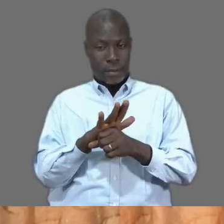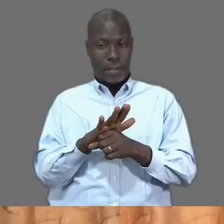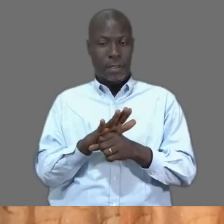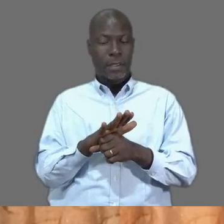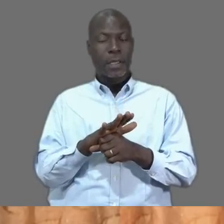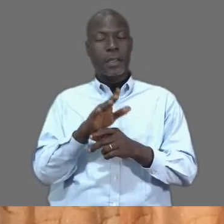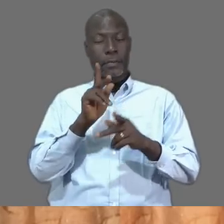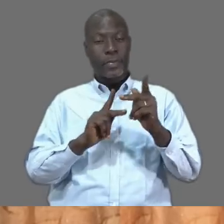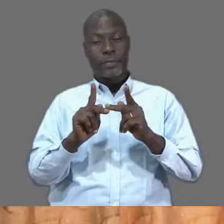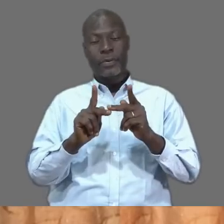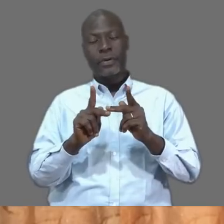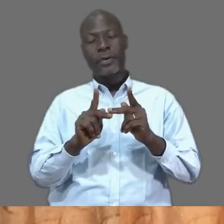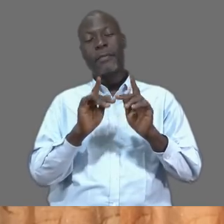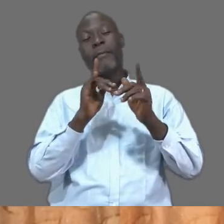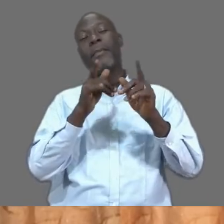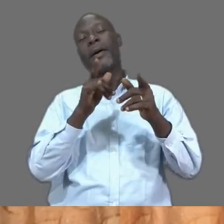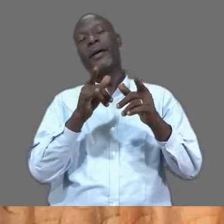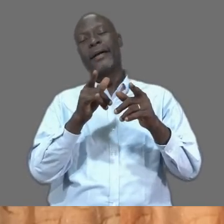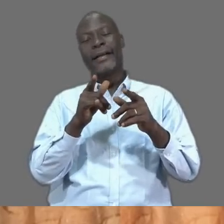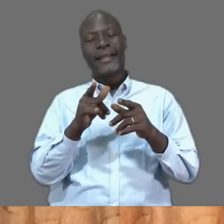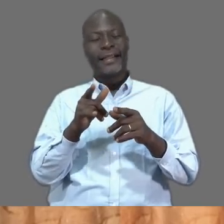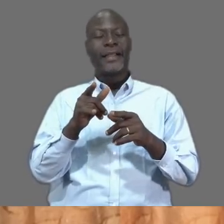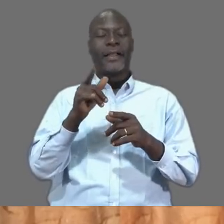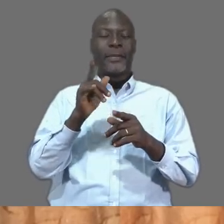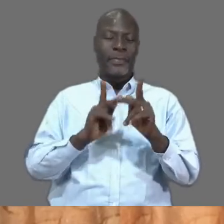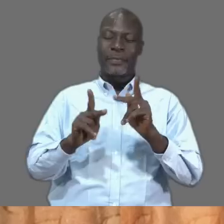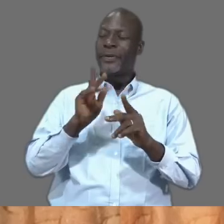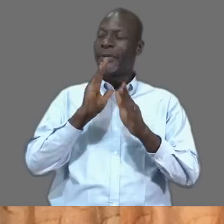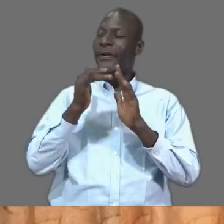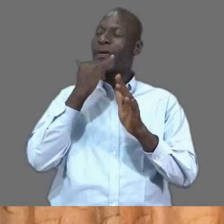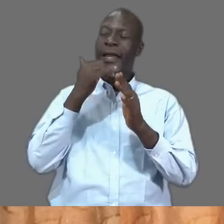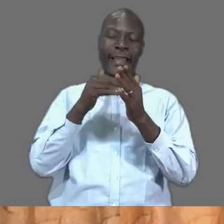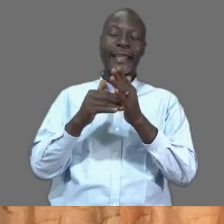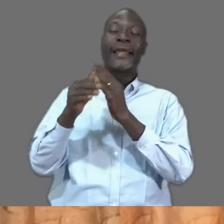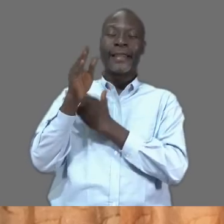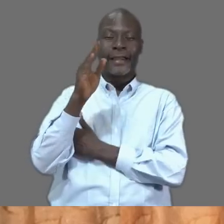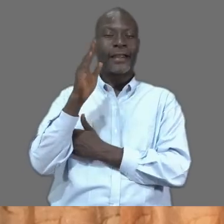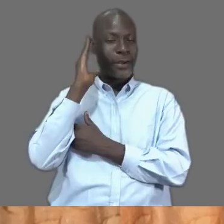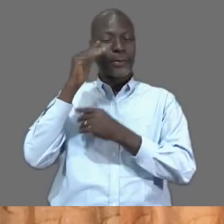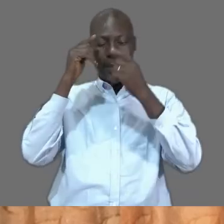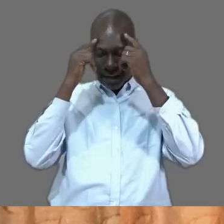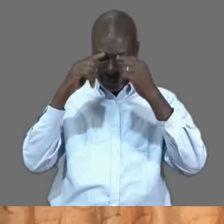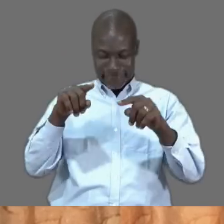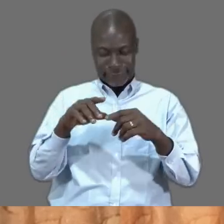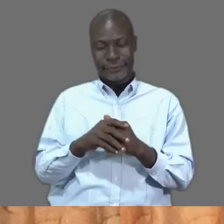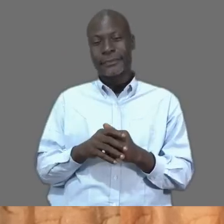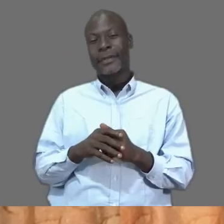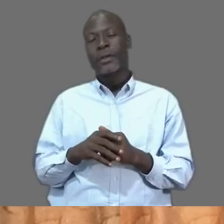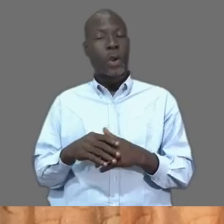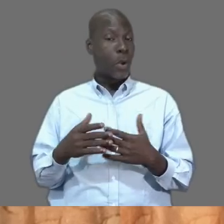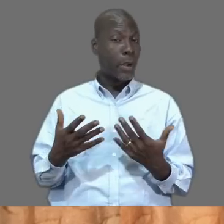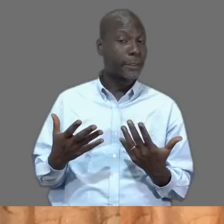efewdi fo si nyankopon boa na de omo ka no ena ye no kre no eno so so abam enti de